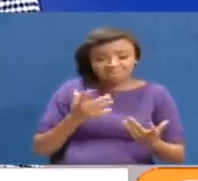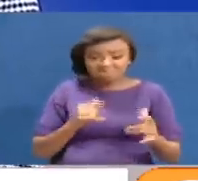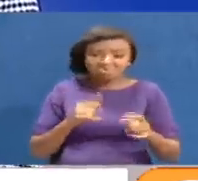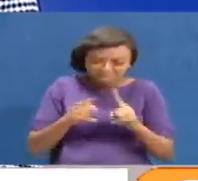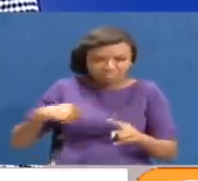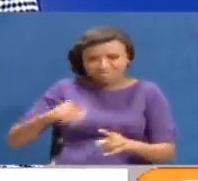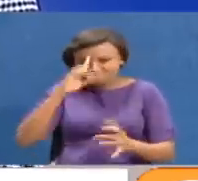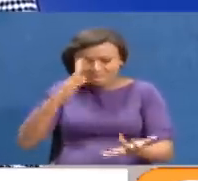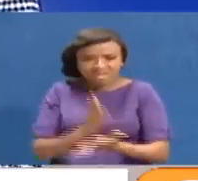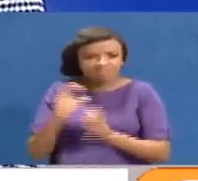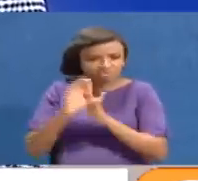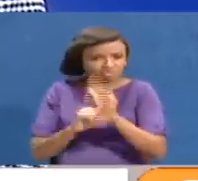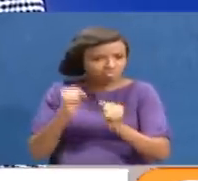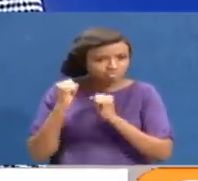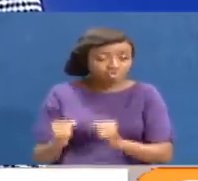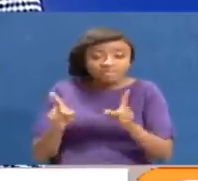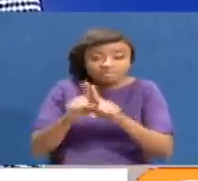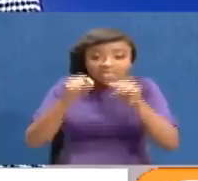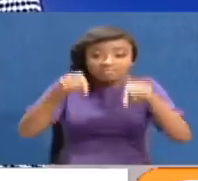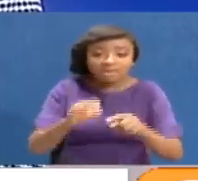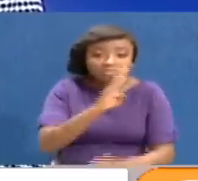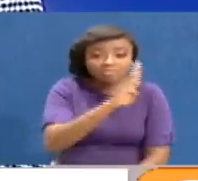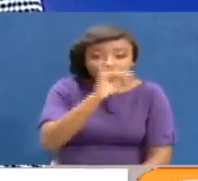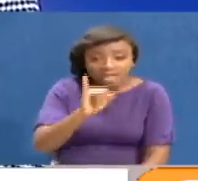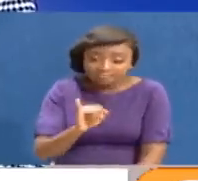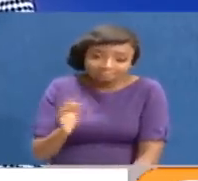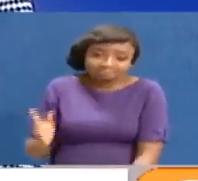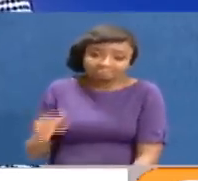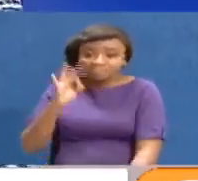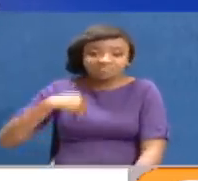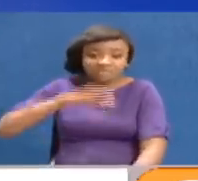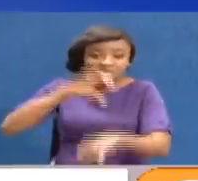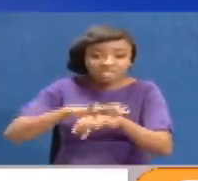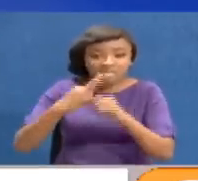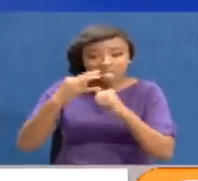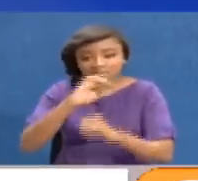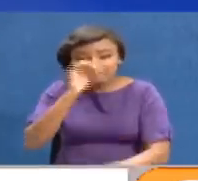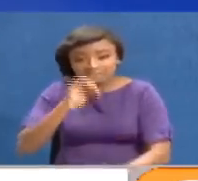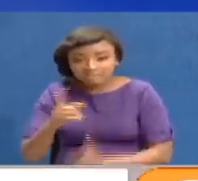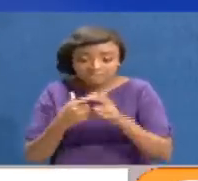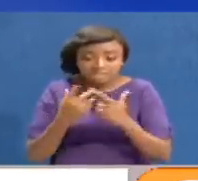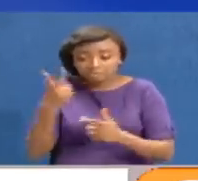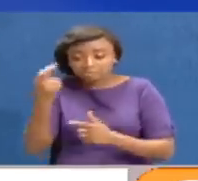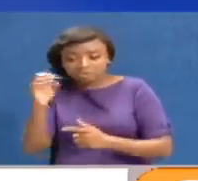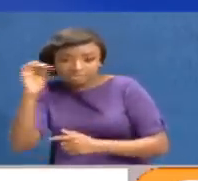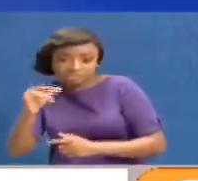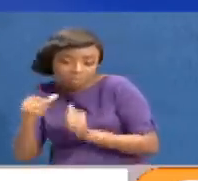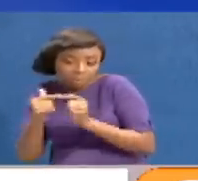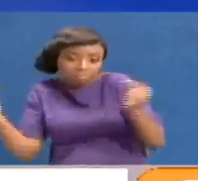a good constitution. Okay. So even this referendum, if we get 80%, and only 20%